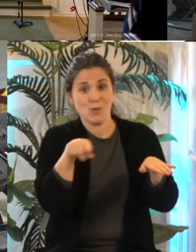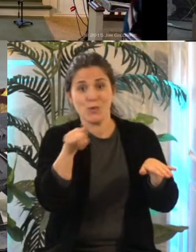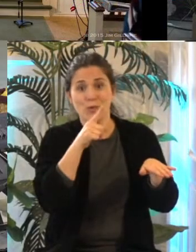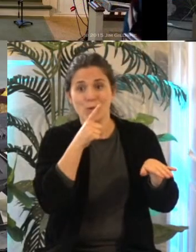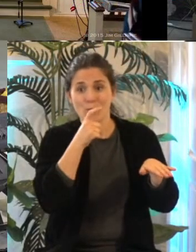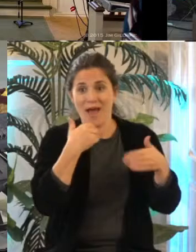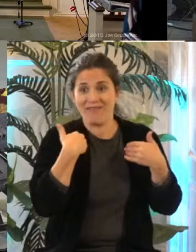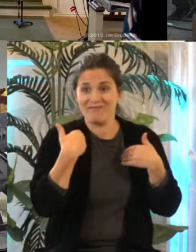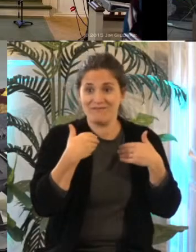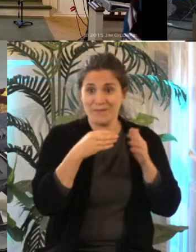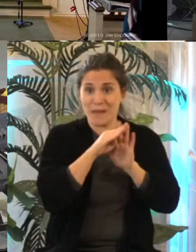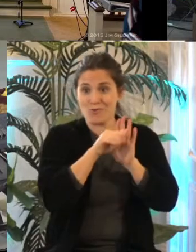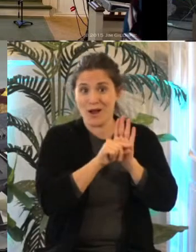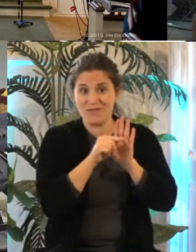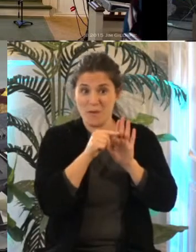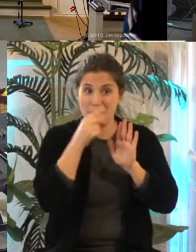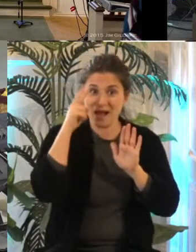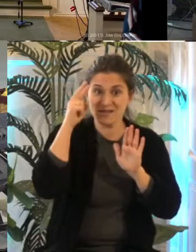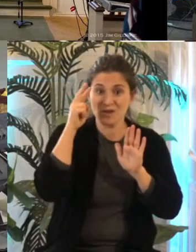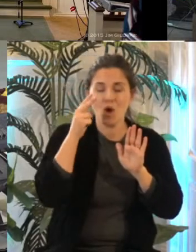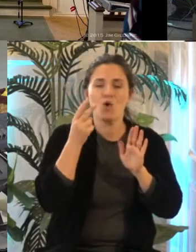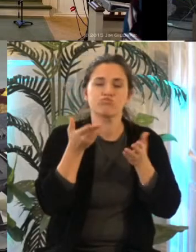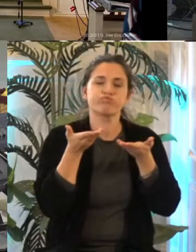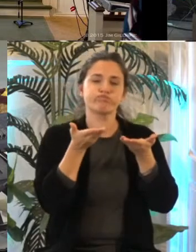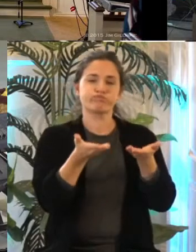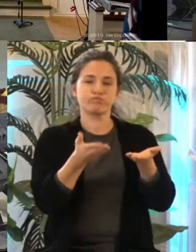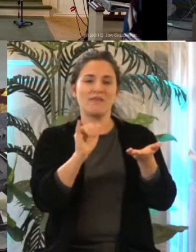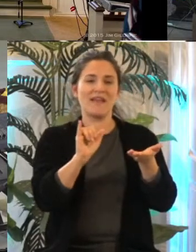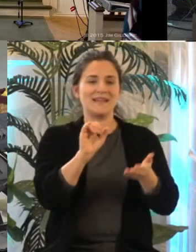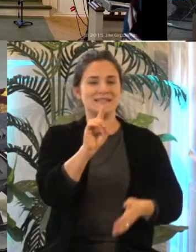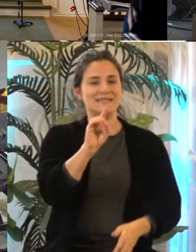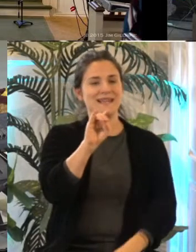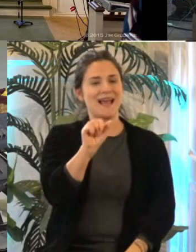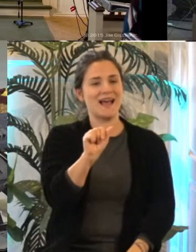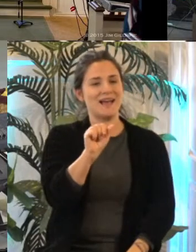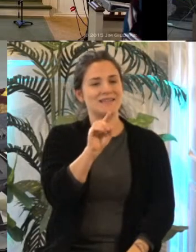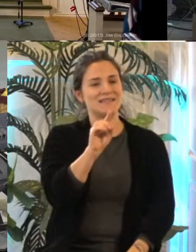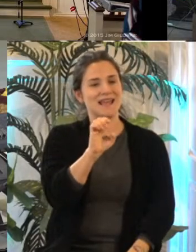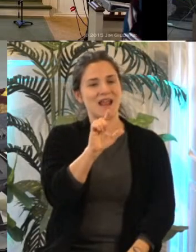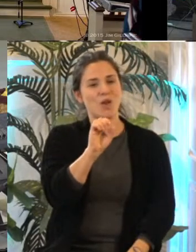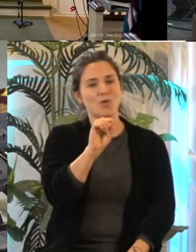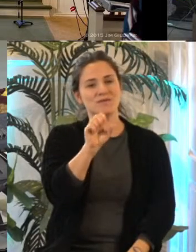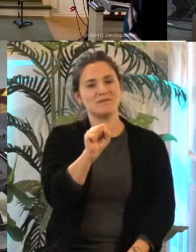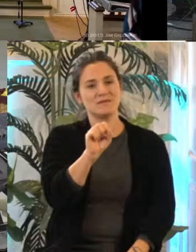we bring mementos and pictures of people we love who've died and put them on